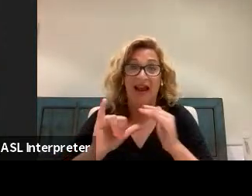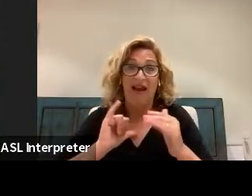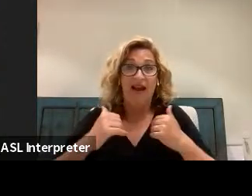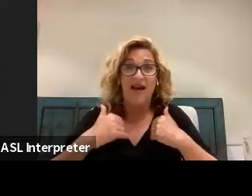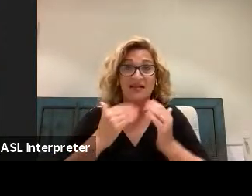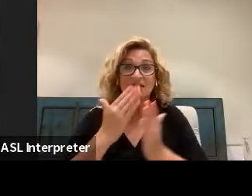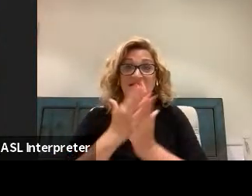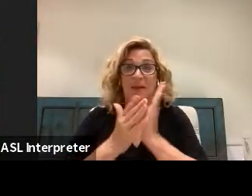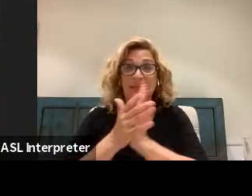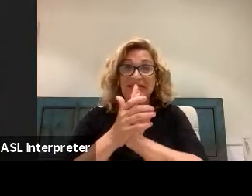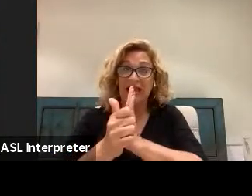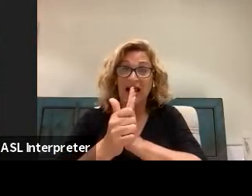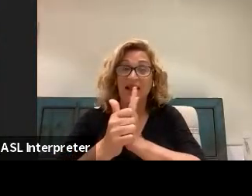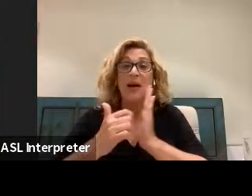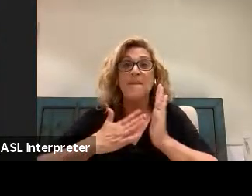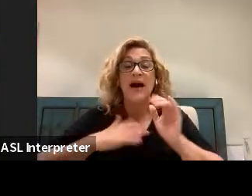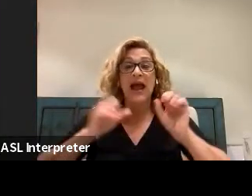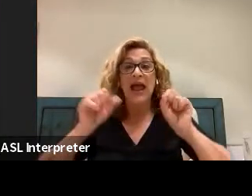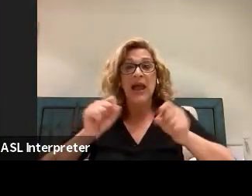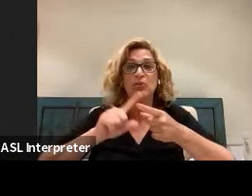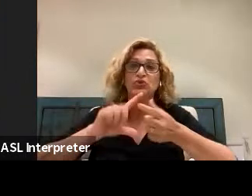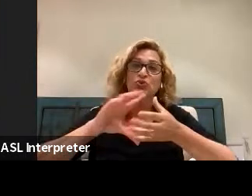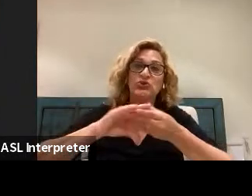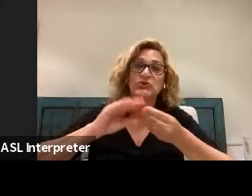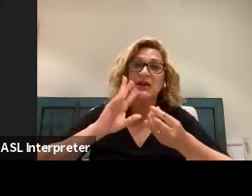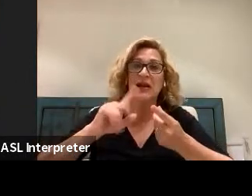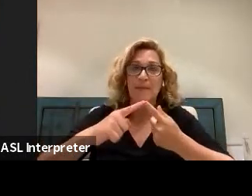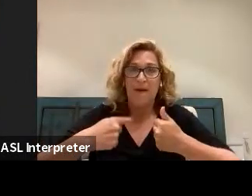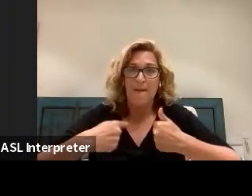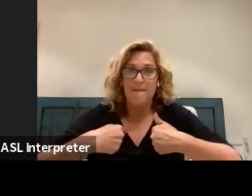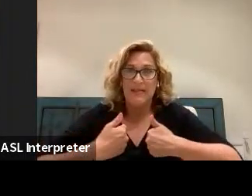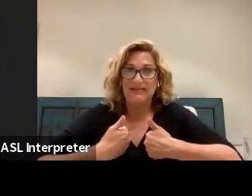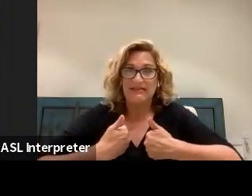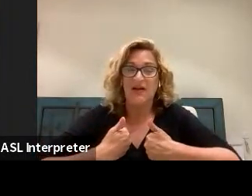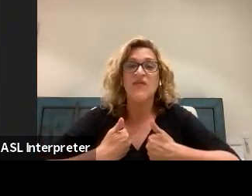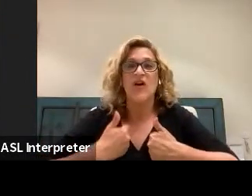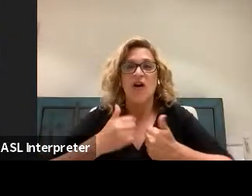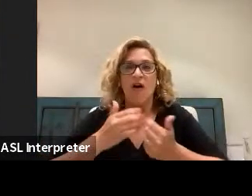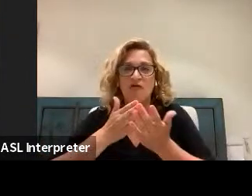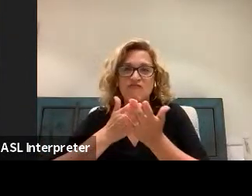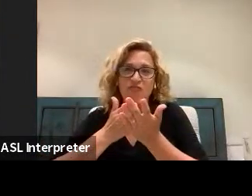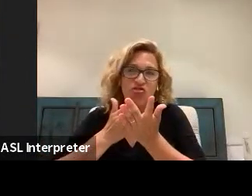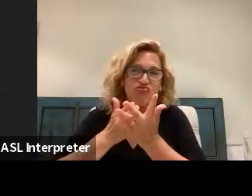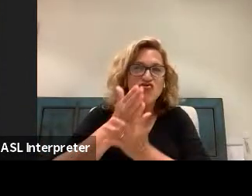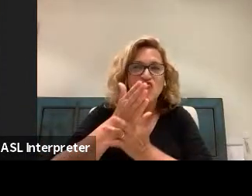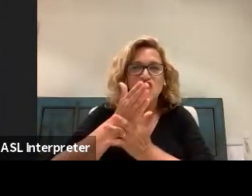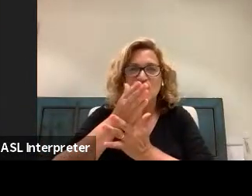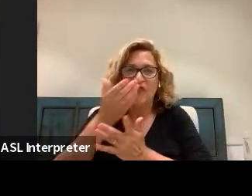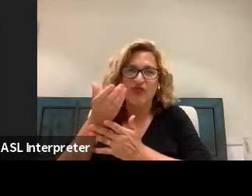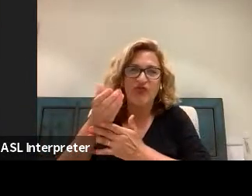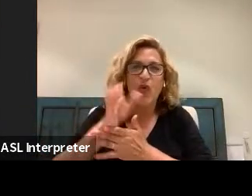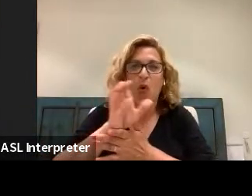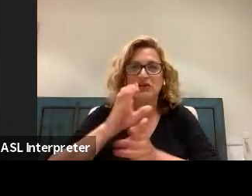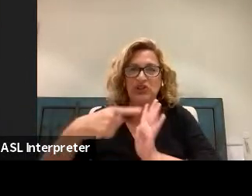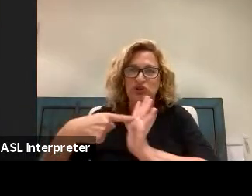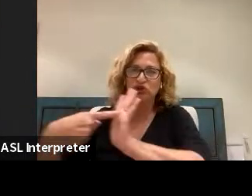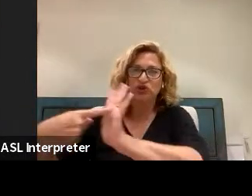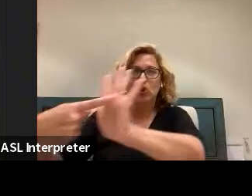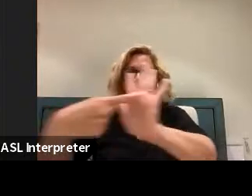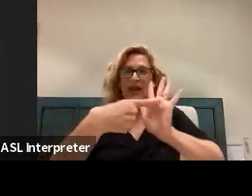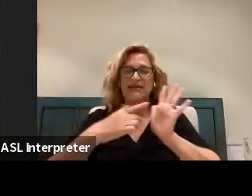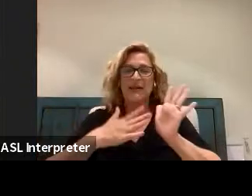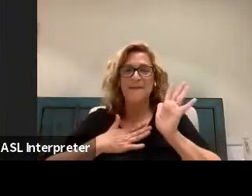my ability to speak up for myself and force my way in and then showcase my talent, I